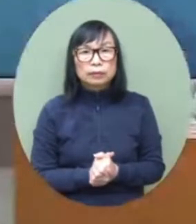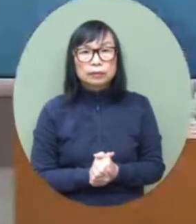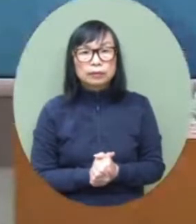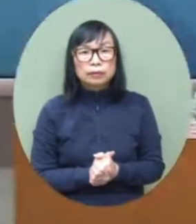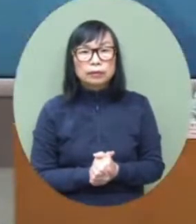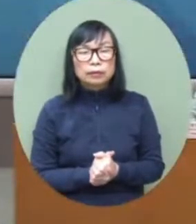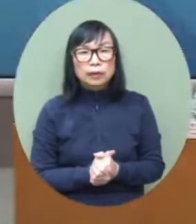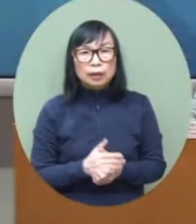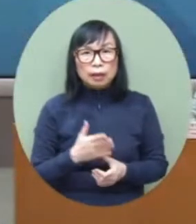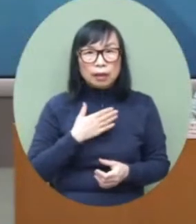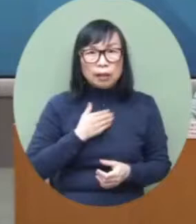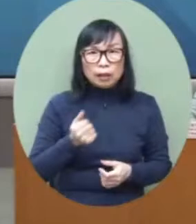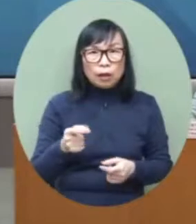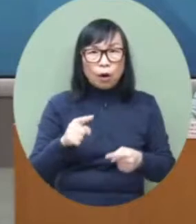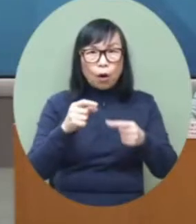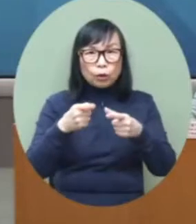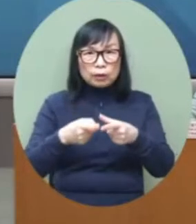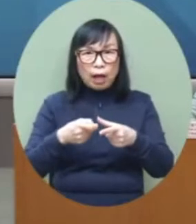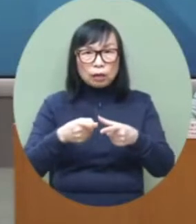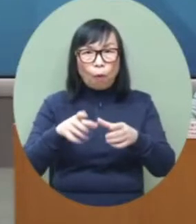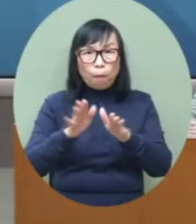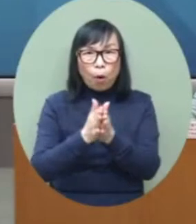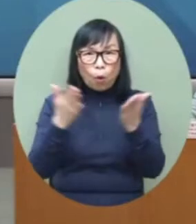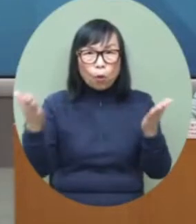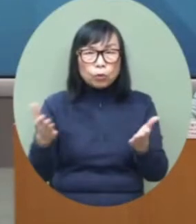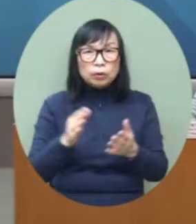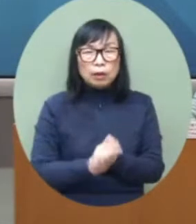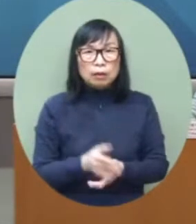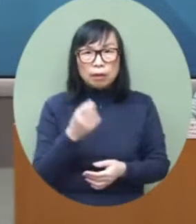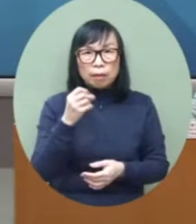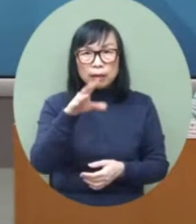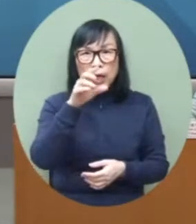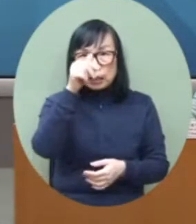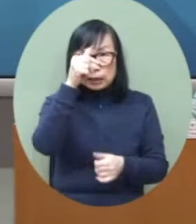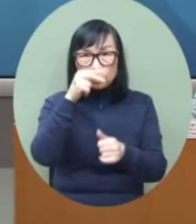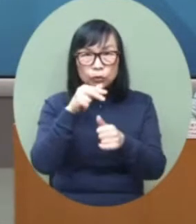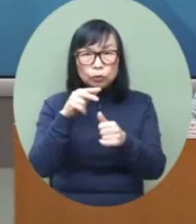Second row on the right in brown. Tai Kung Pao.